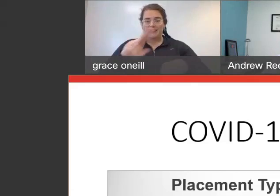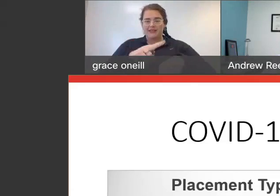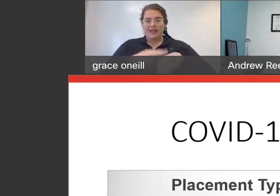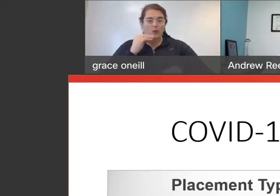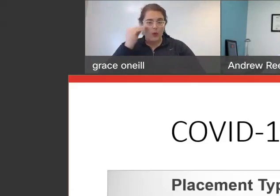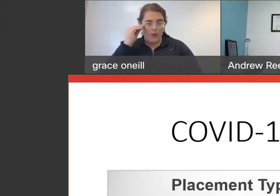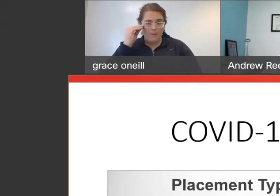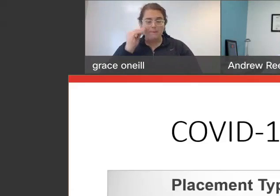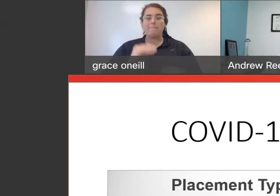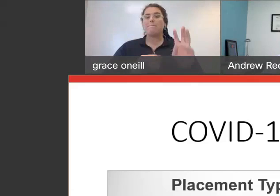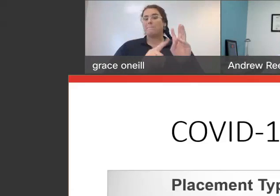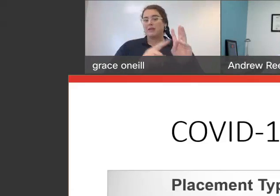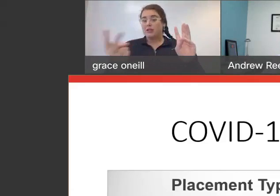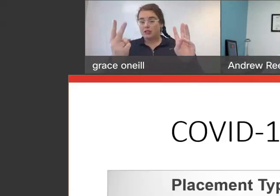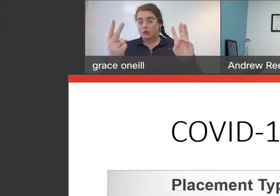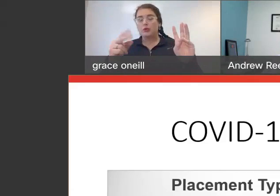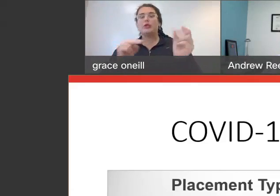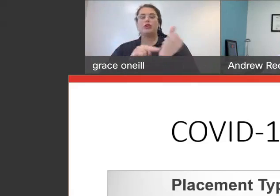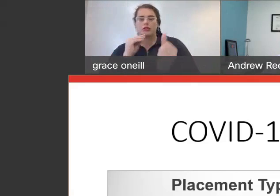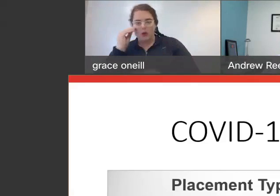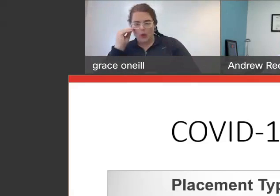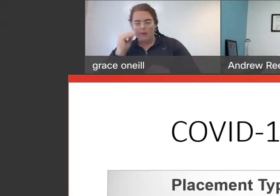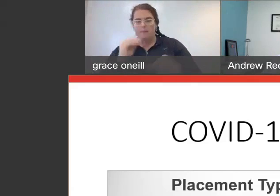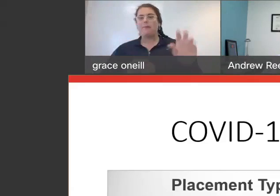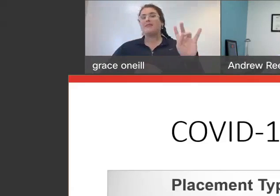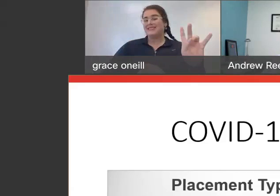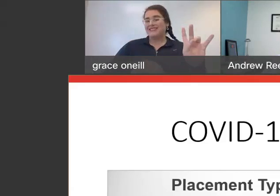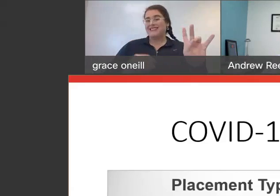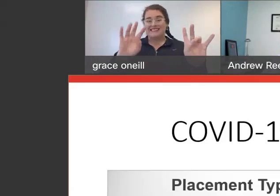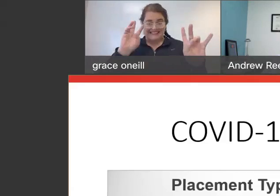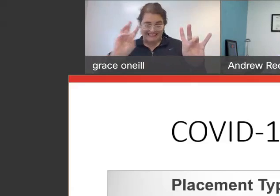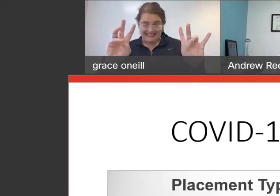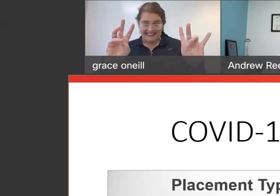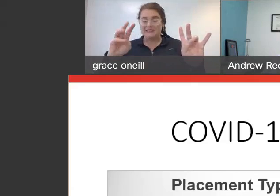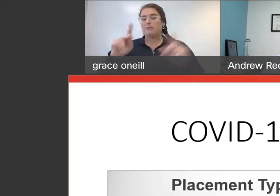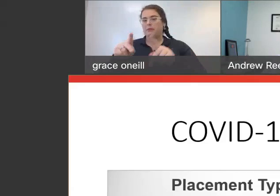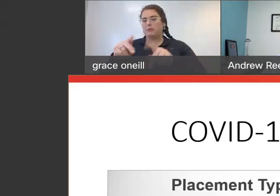homes, two in a nursing home, six in out-of-state placements,